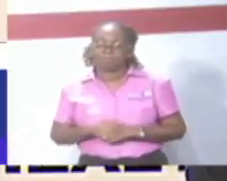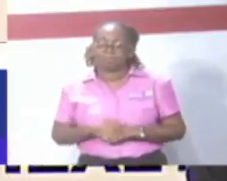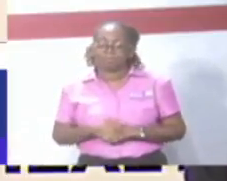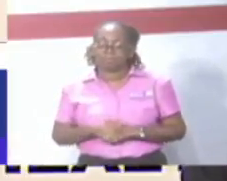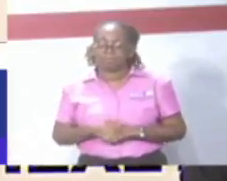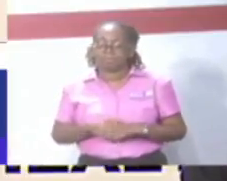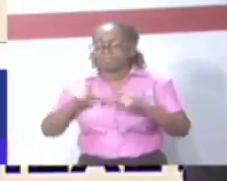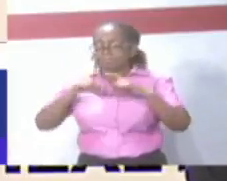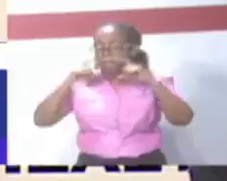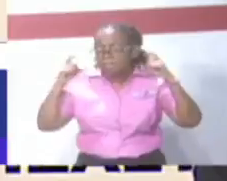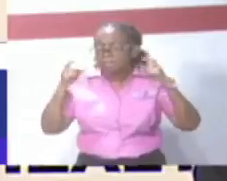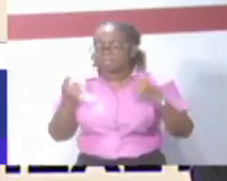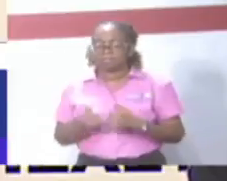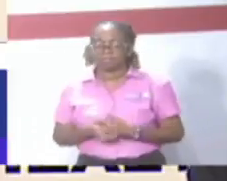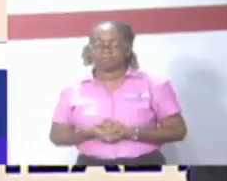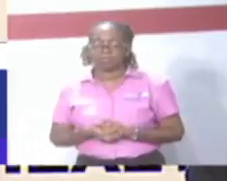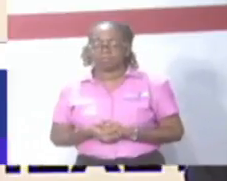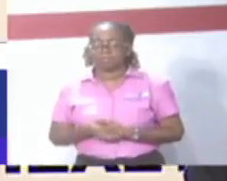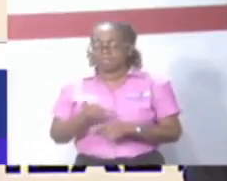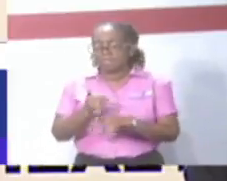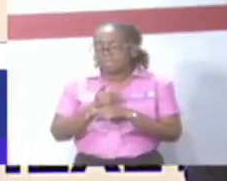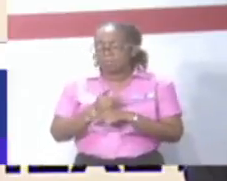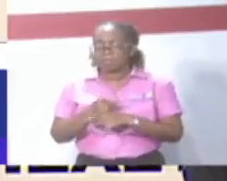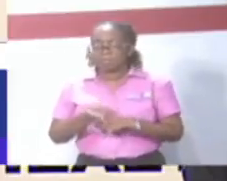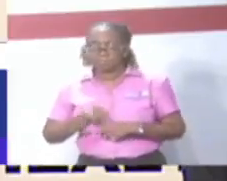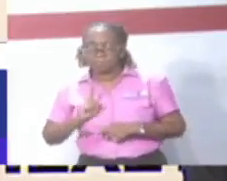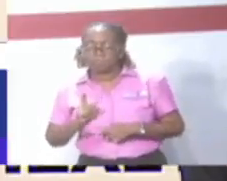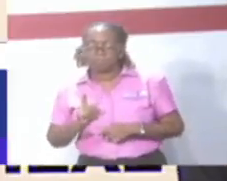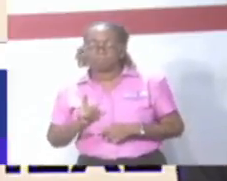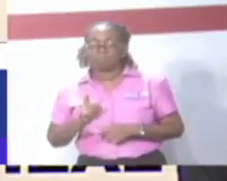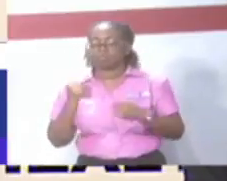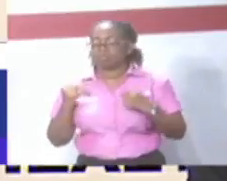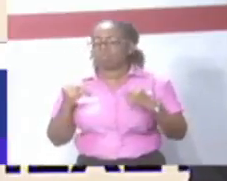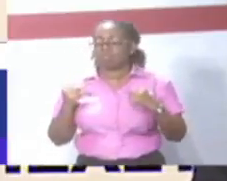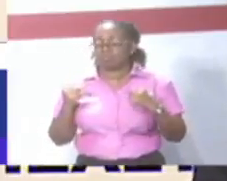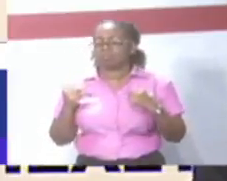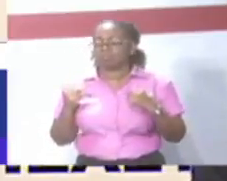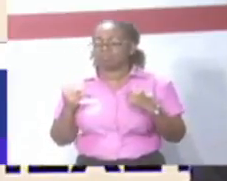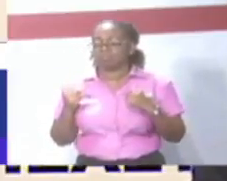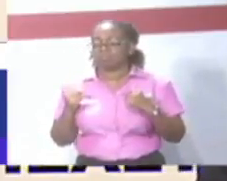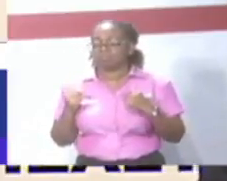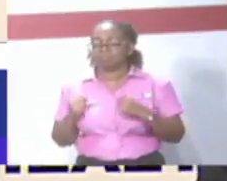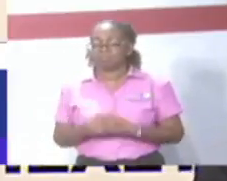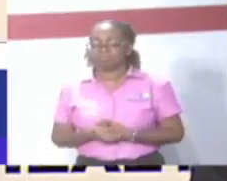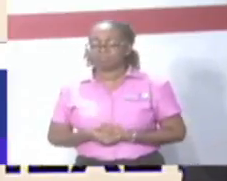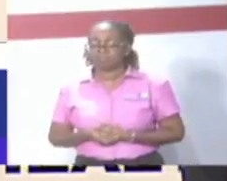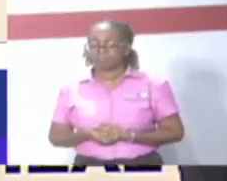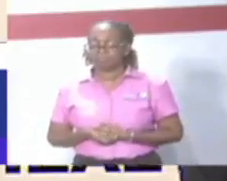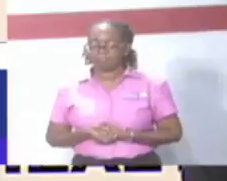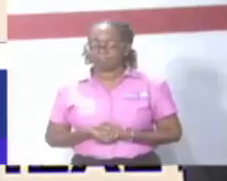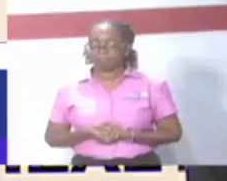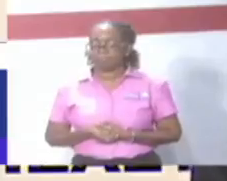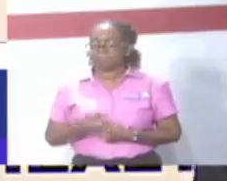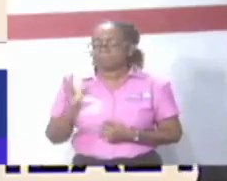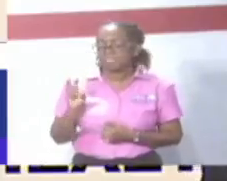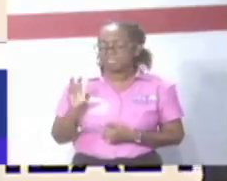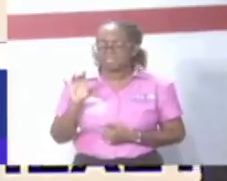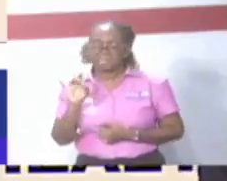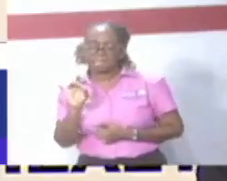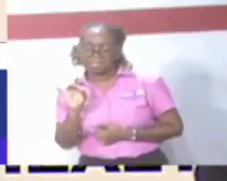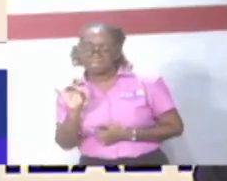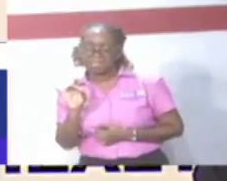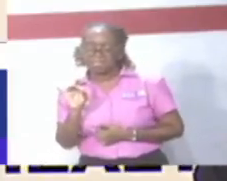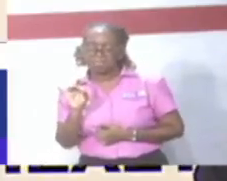words, That's Italians say that. All right, mask up to keep it up. What they found out, you were almost 6 to 8 times